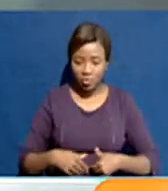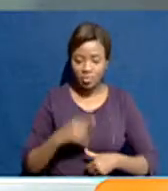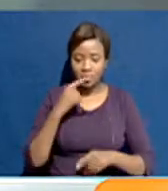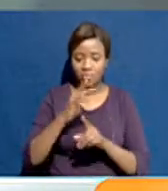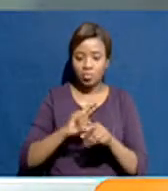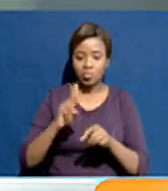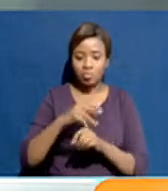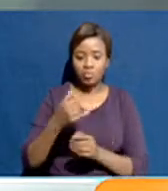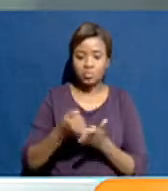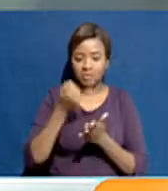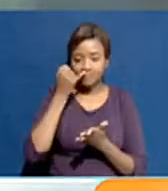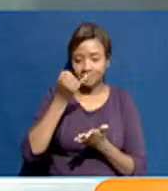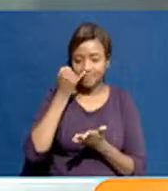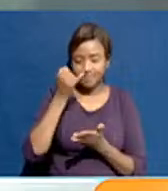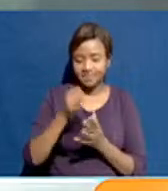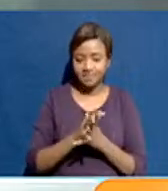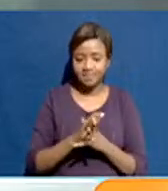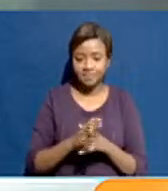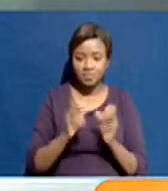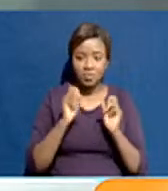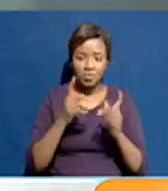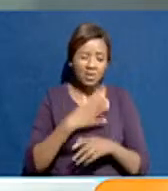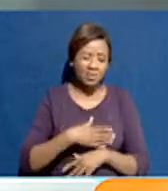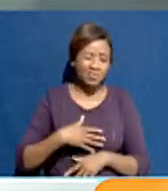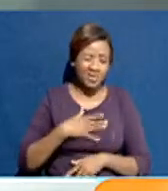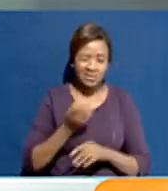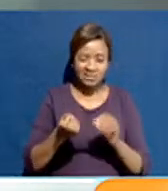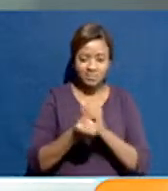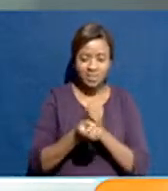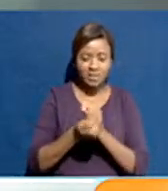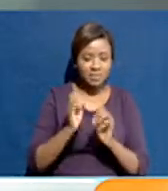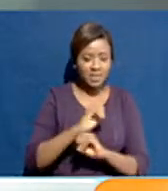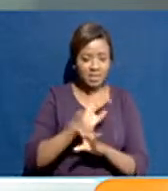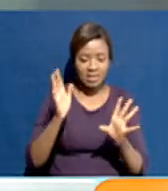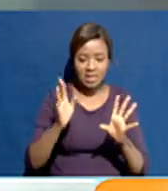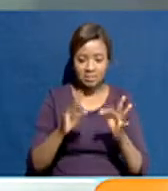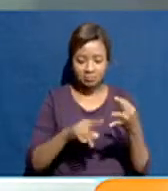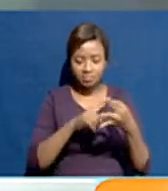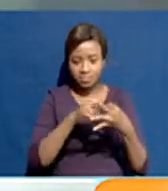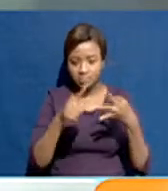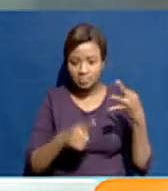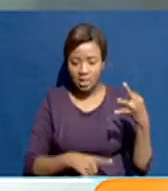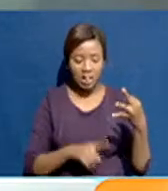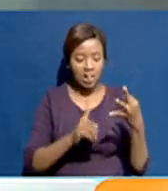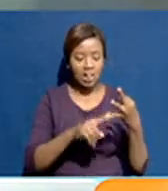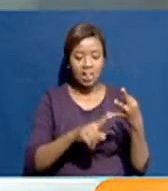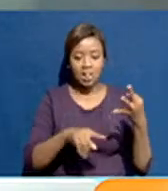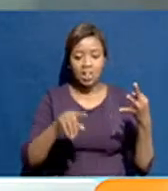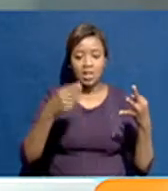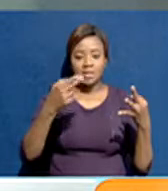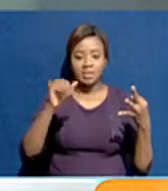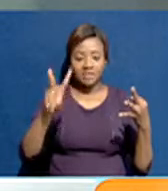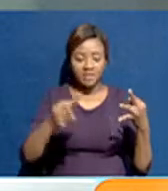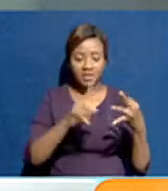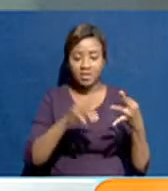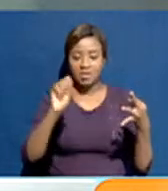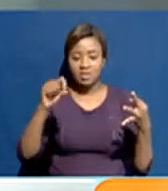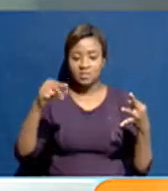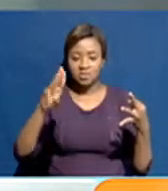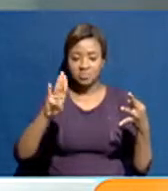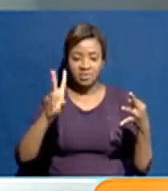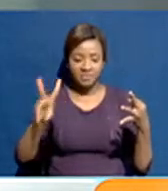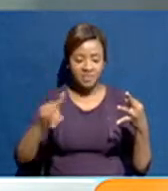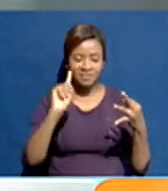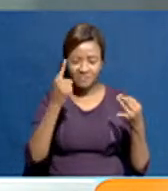you on this conversation. Let's break it down. Let's break down the triple threat into those three: HIV, teenage pregnancies, and SGBV. So let's start with the HIV